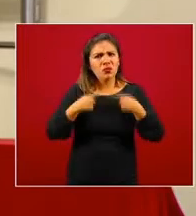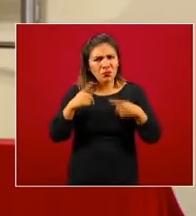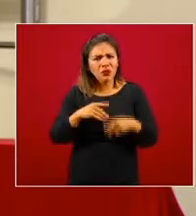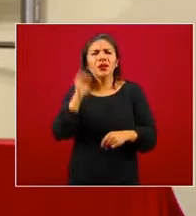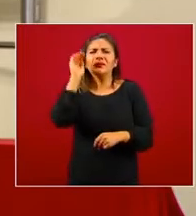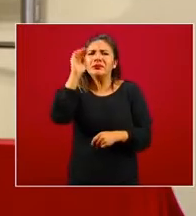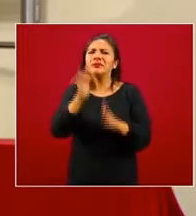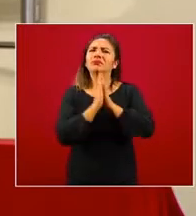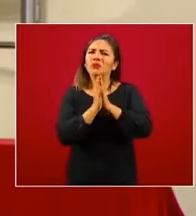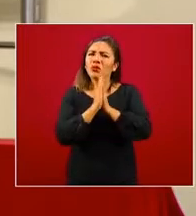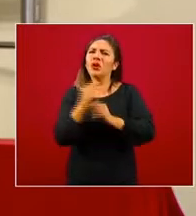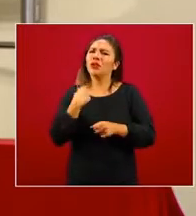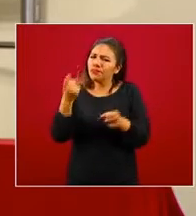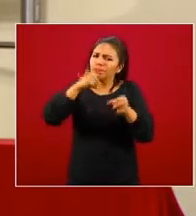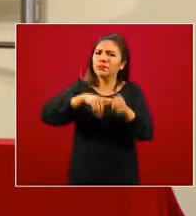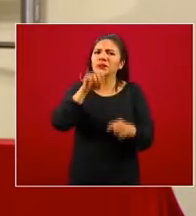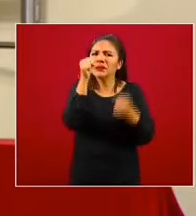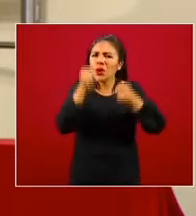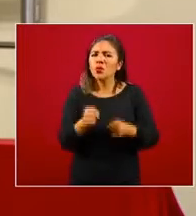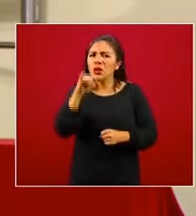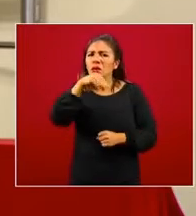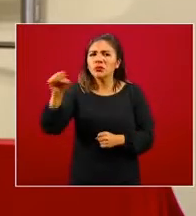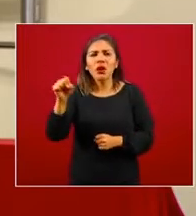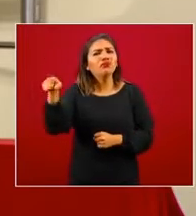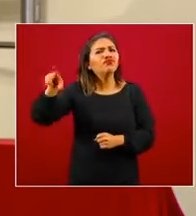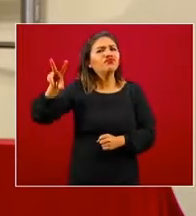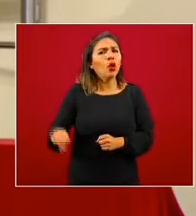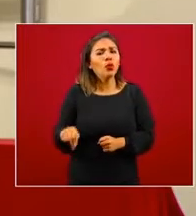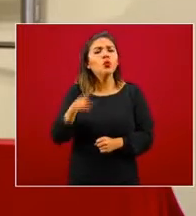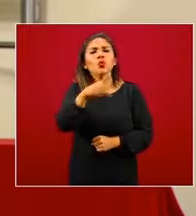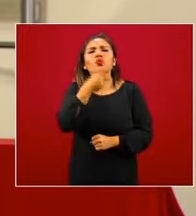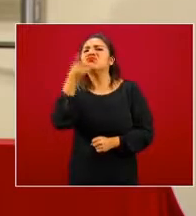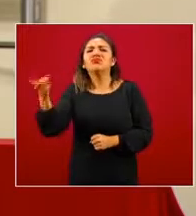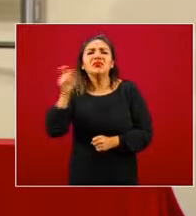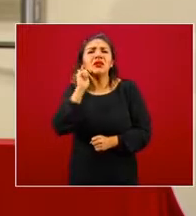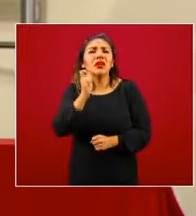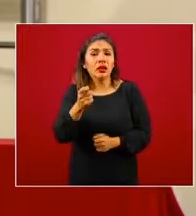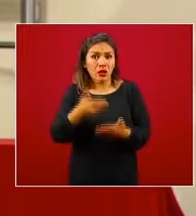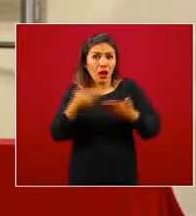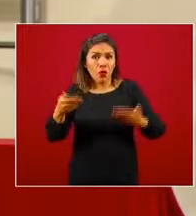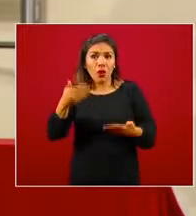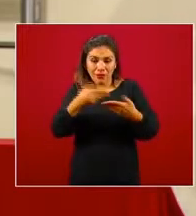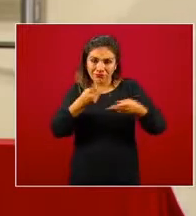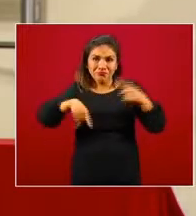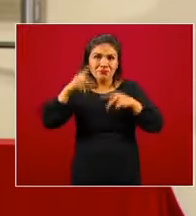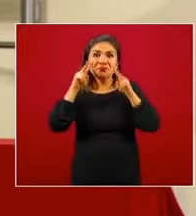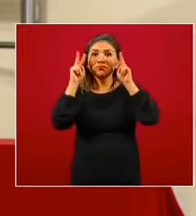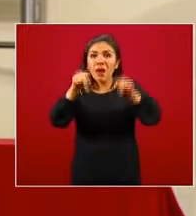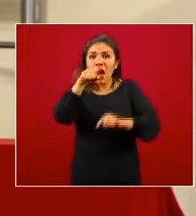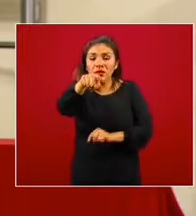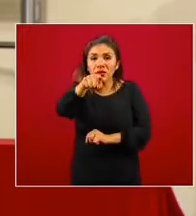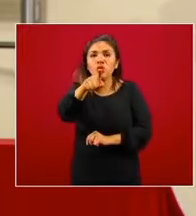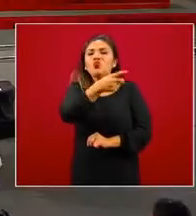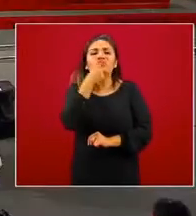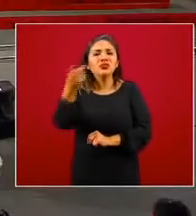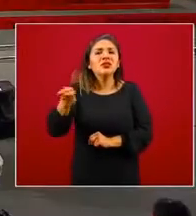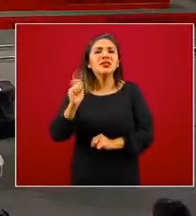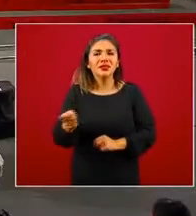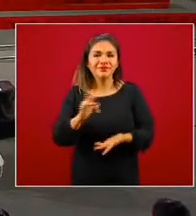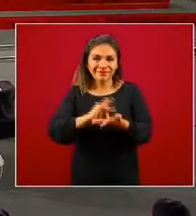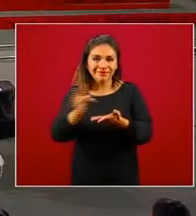I myself know cases of people who have asked to get this insurance and they haven't been able to get it. Do you have a message for these people